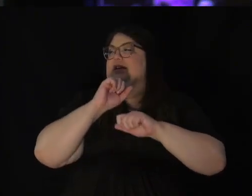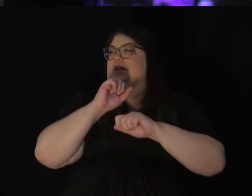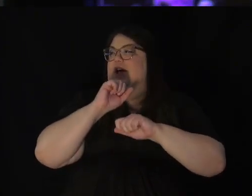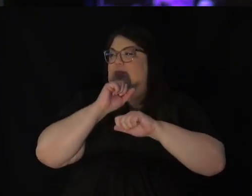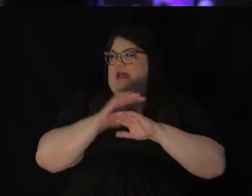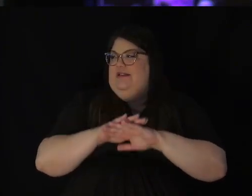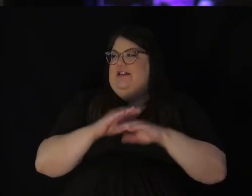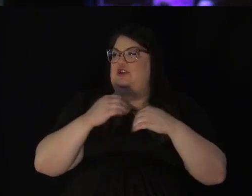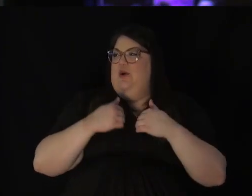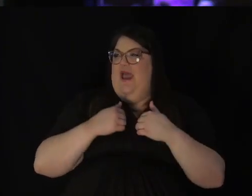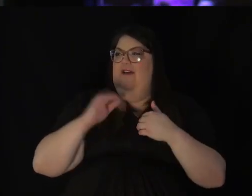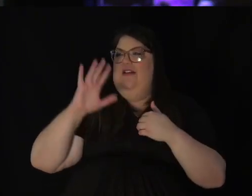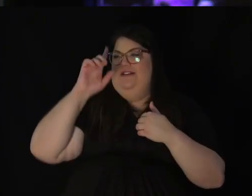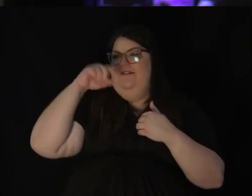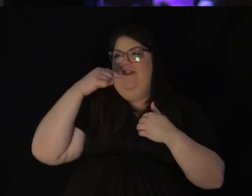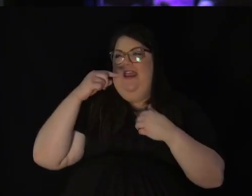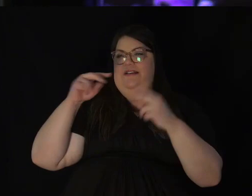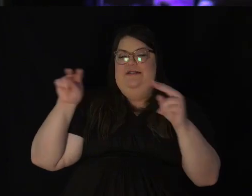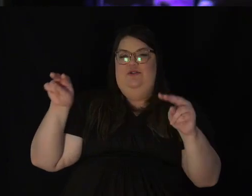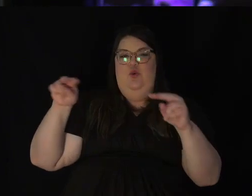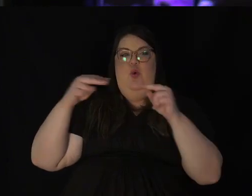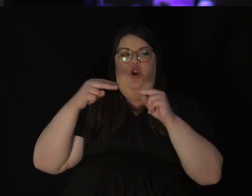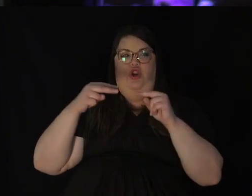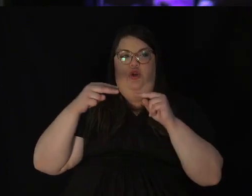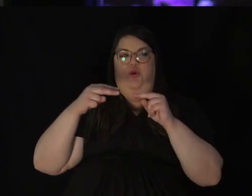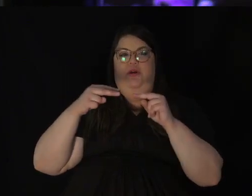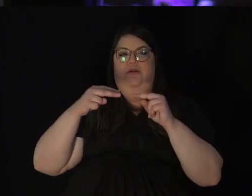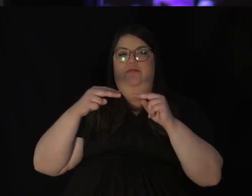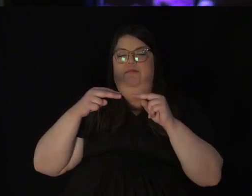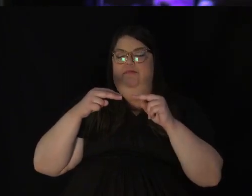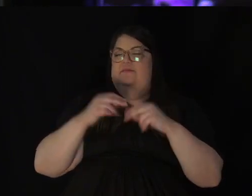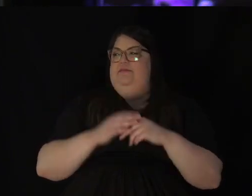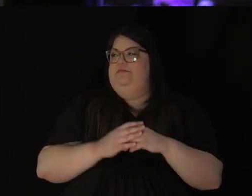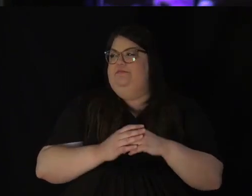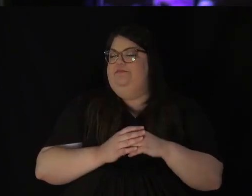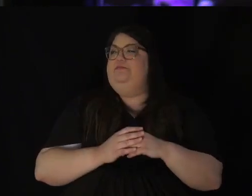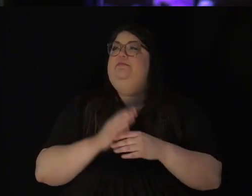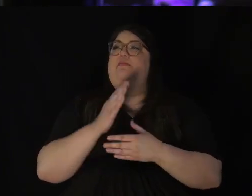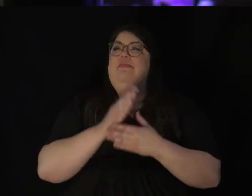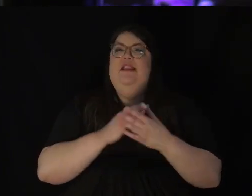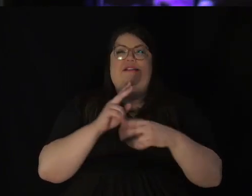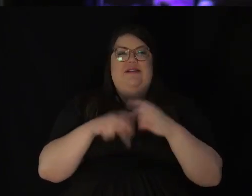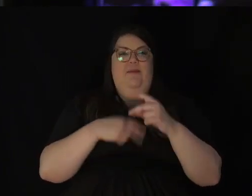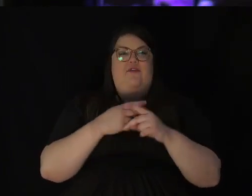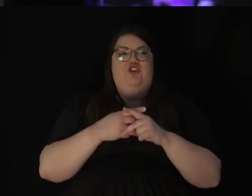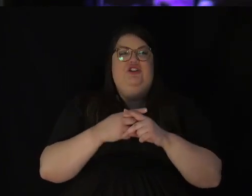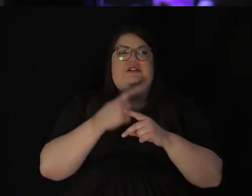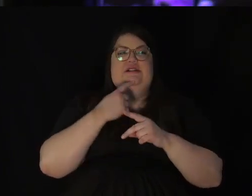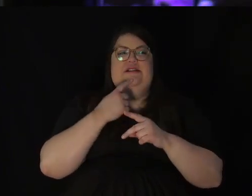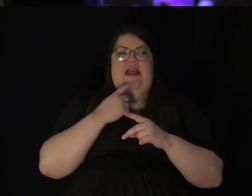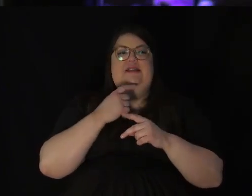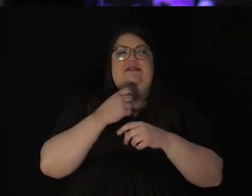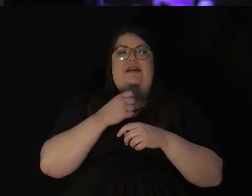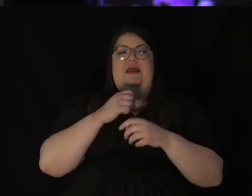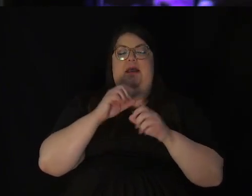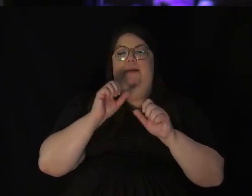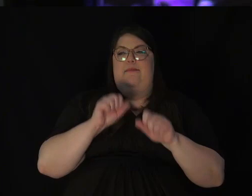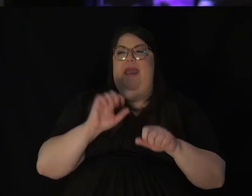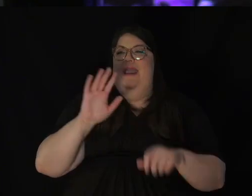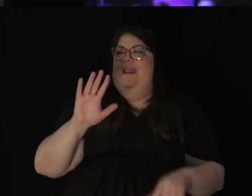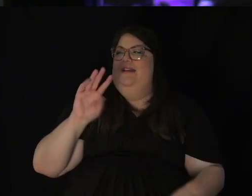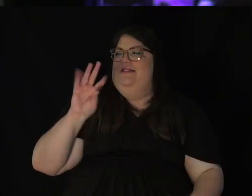turned toward you. It is his favor on you. In some versions, it'll say, may his favor be upon